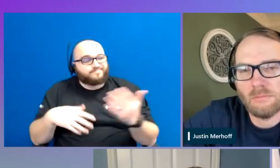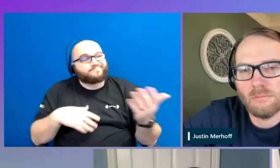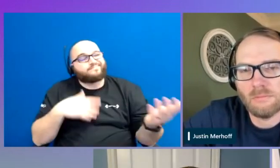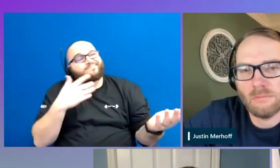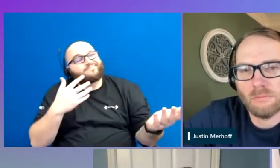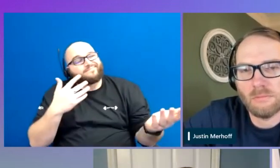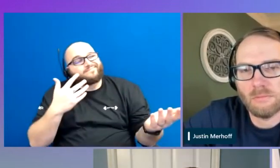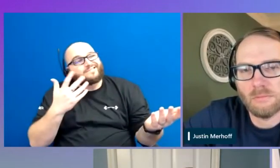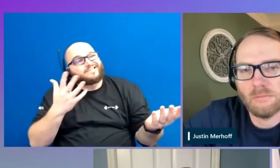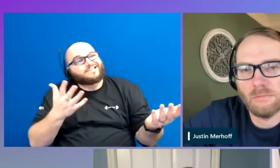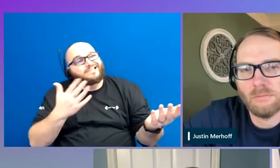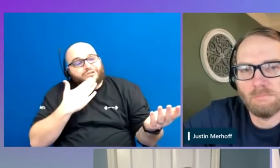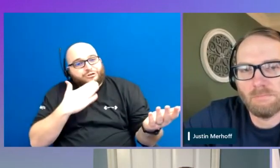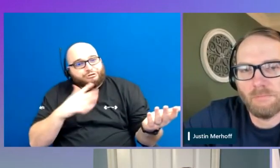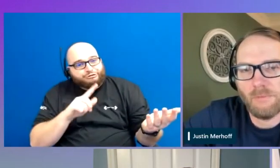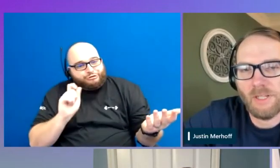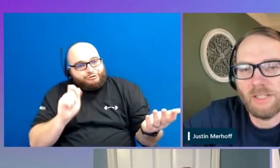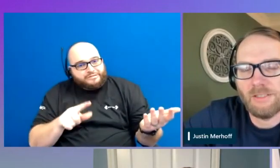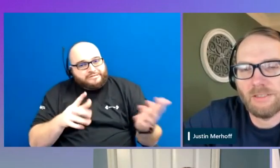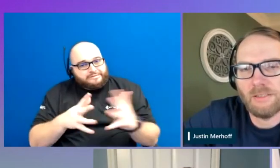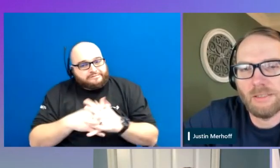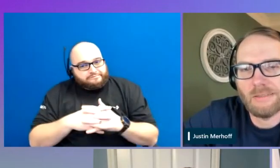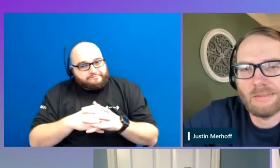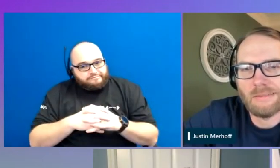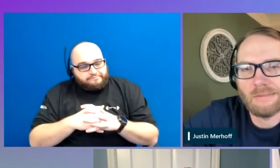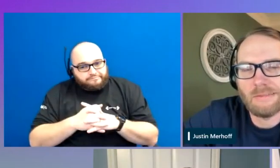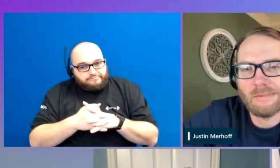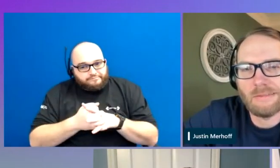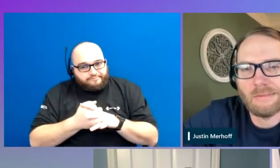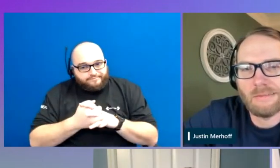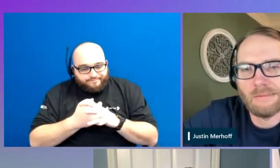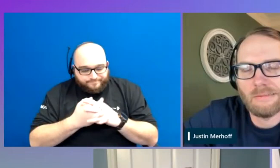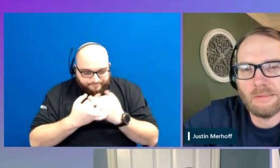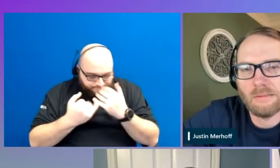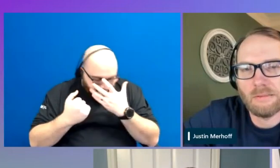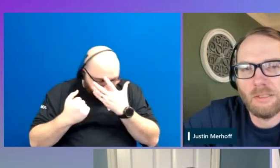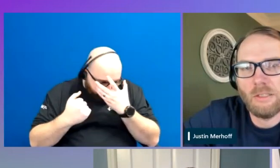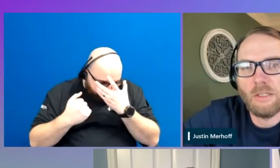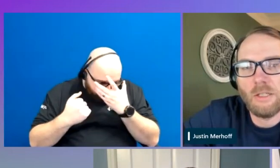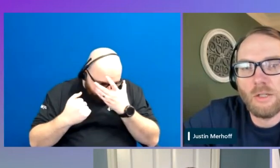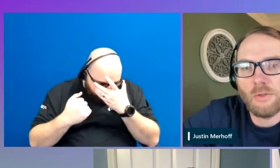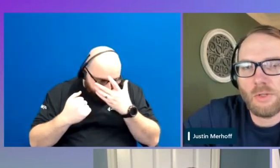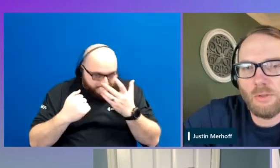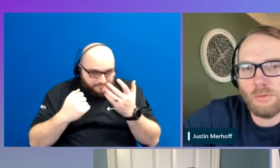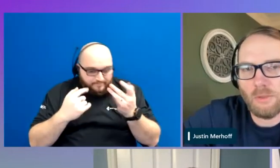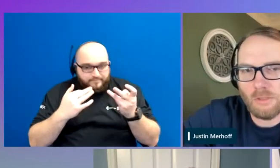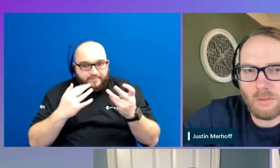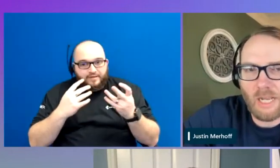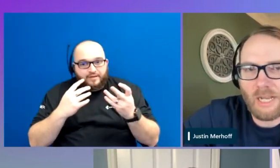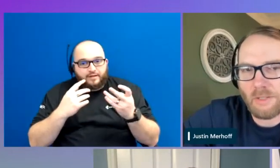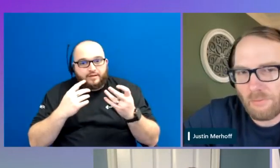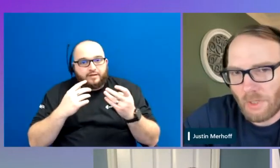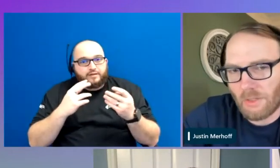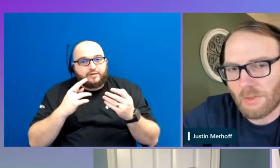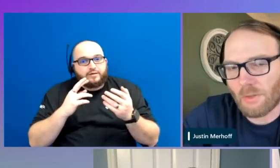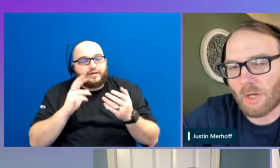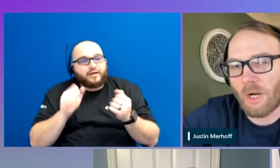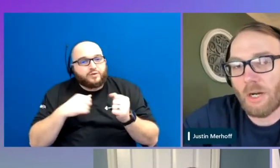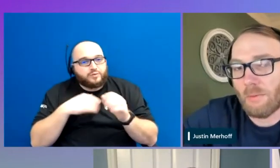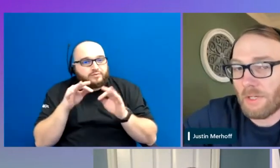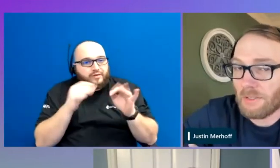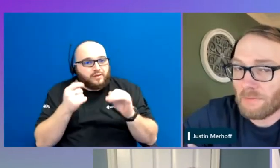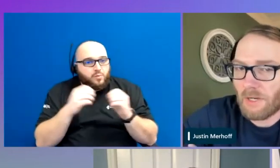That's a good question. Emerging trends in cybersecurity. So I'll give one.